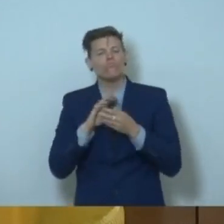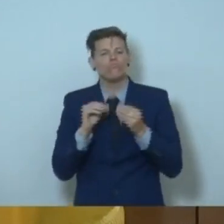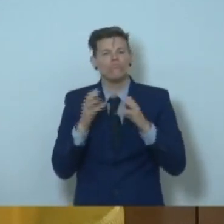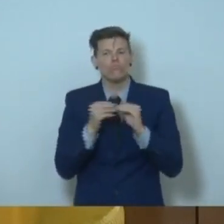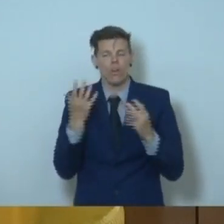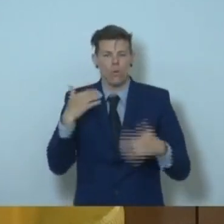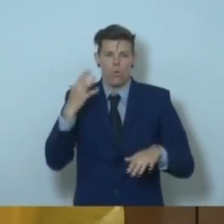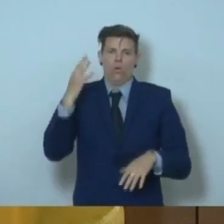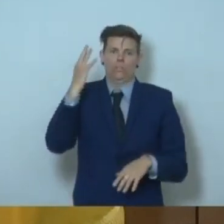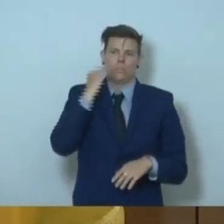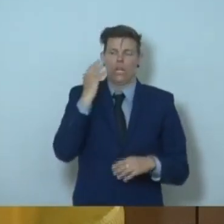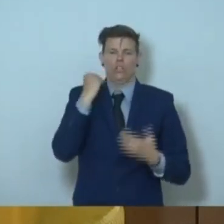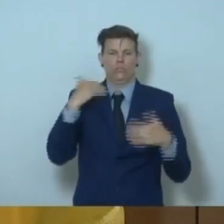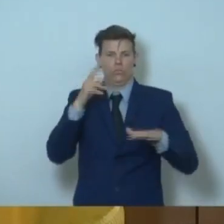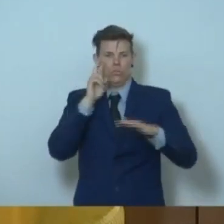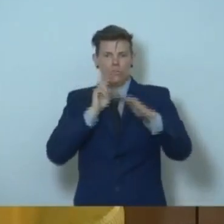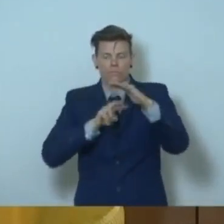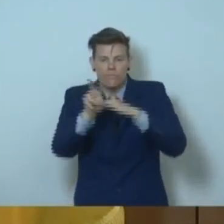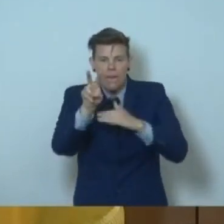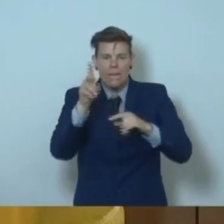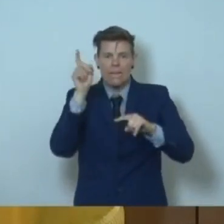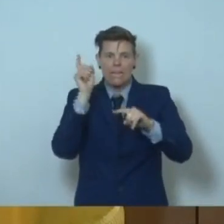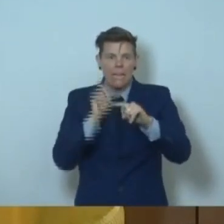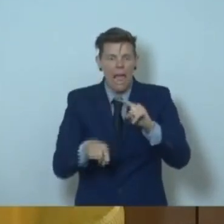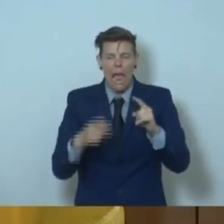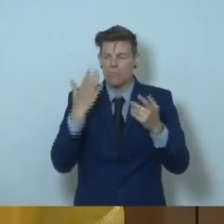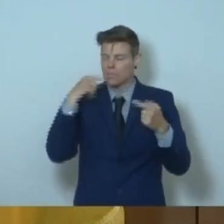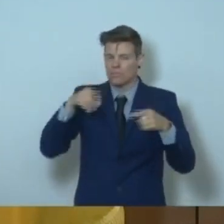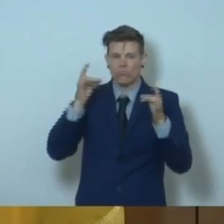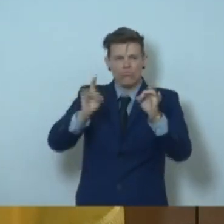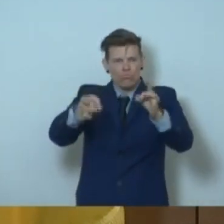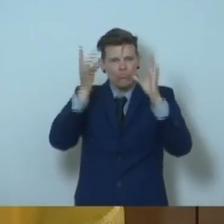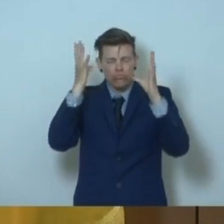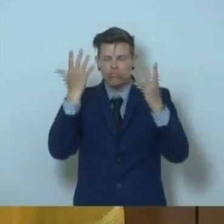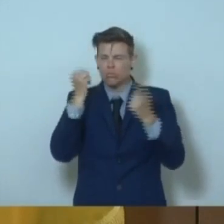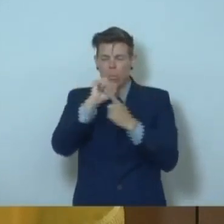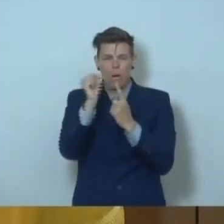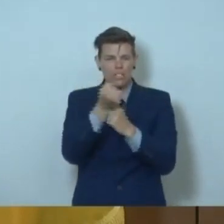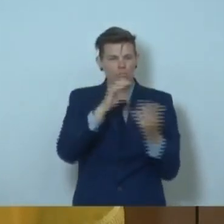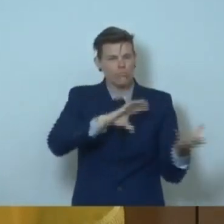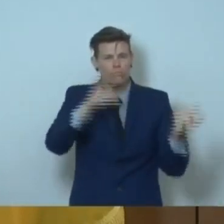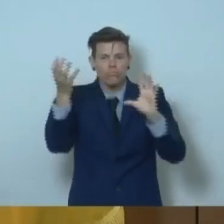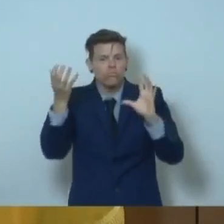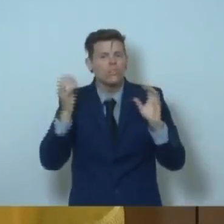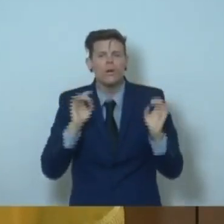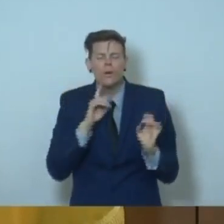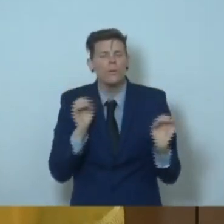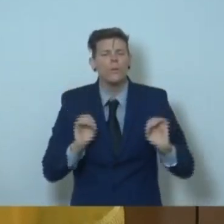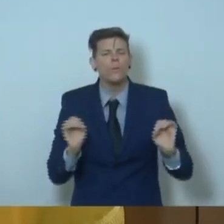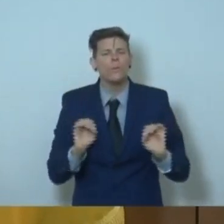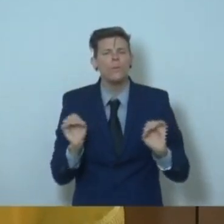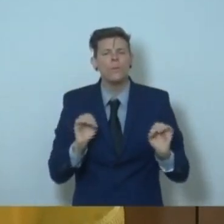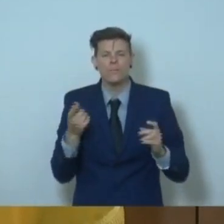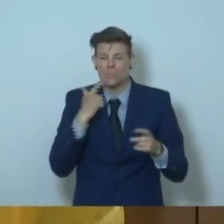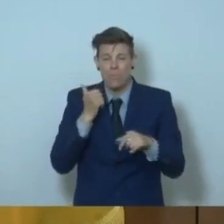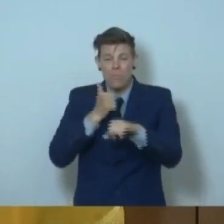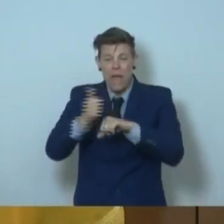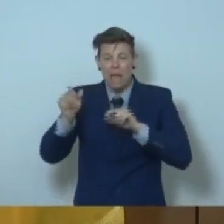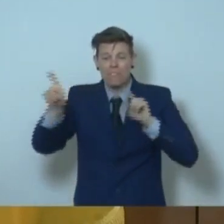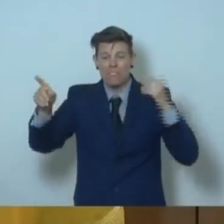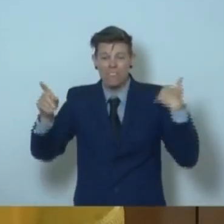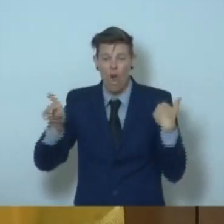dramatic, terrible set of circumstances. And blaming each other doesn't work, supporting each other